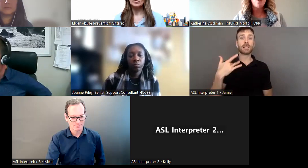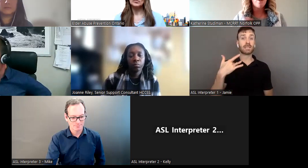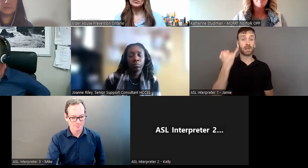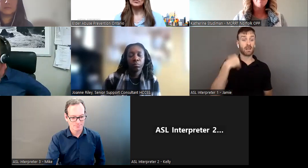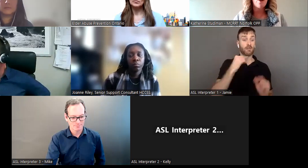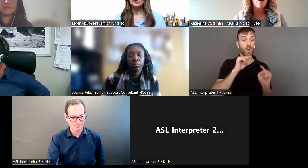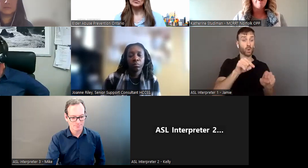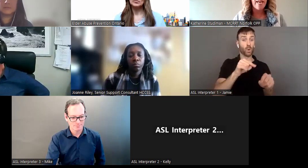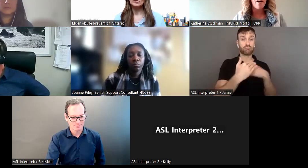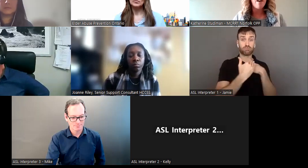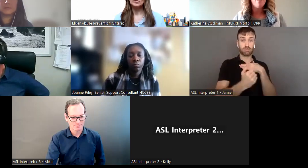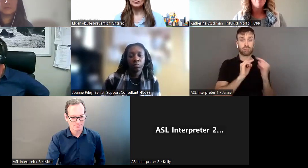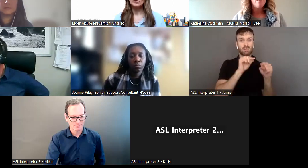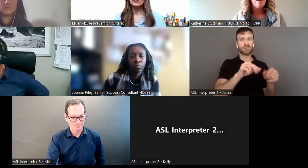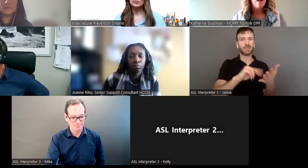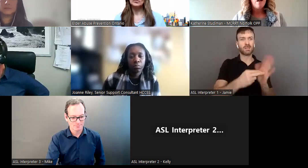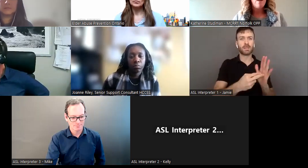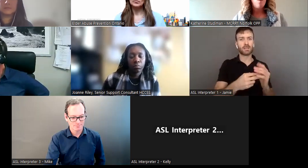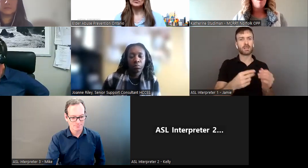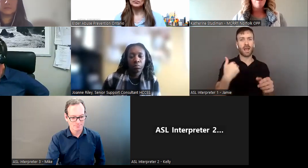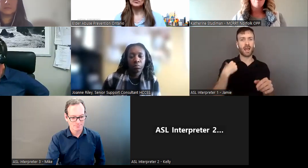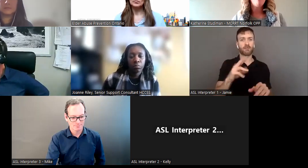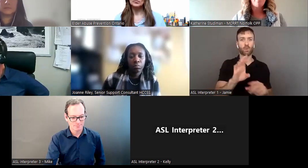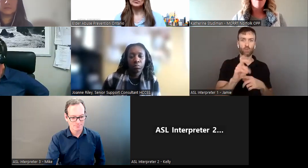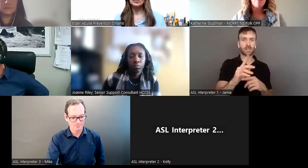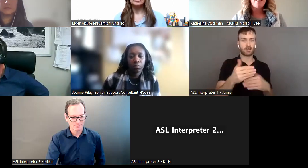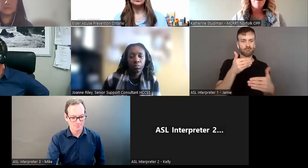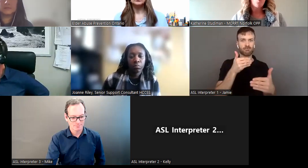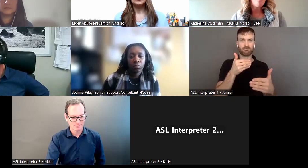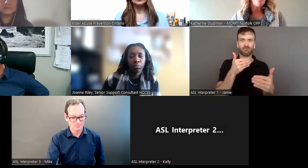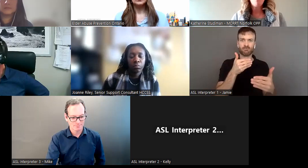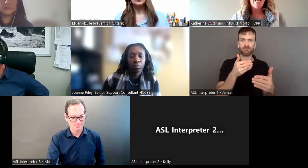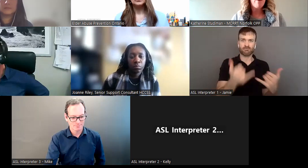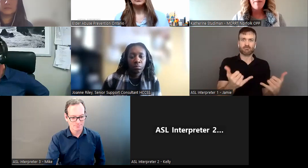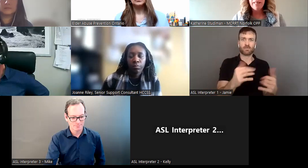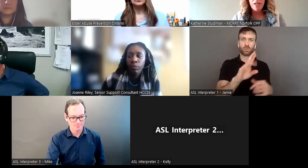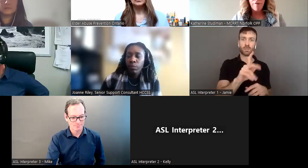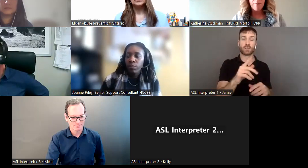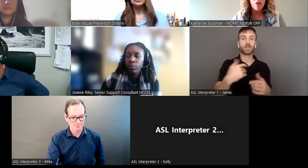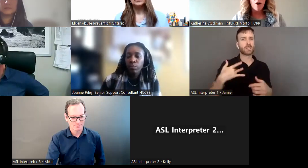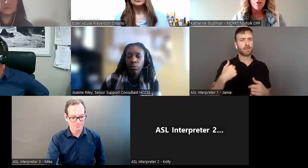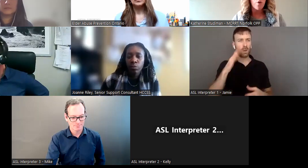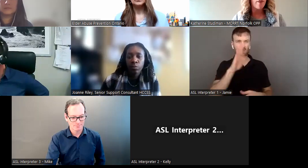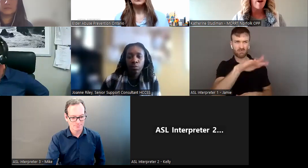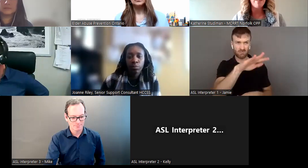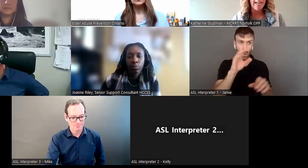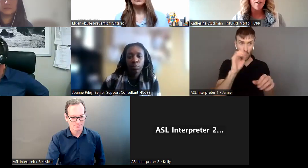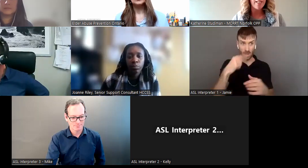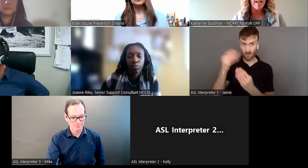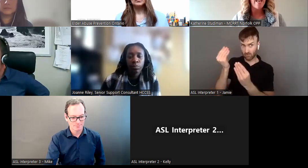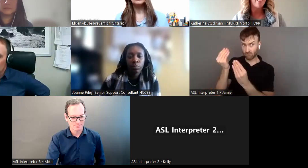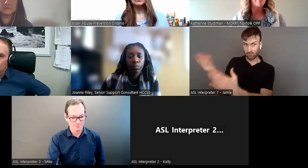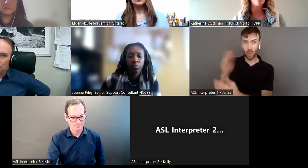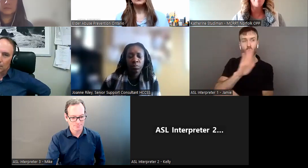So in terms of circle of care, usually I will say, would you be okay with me letting your family doctor know that I was